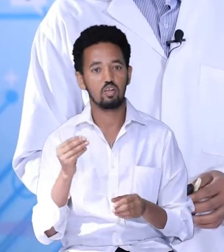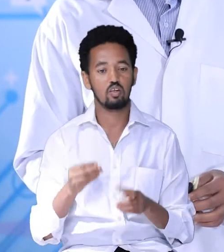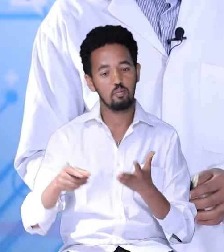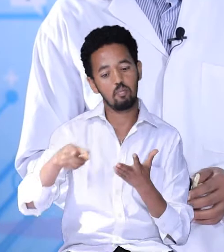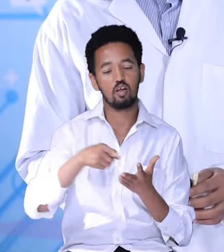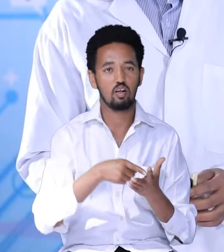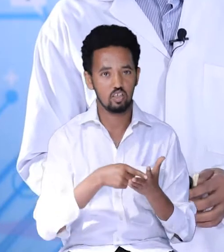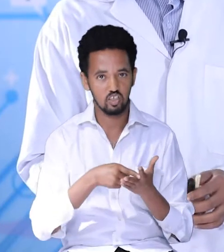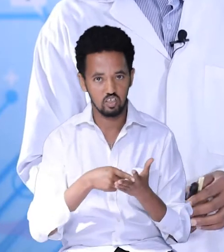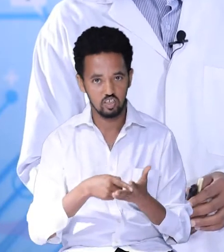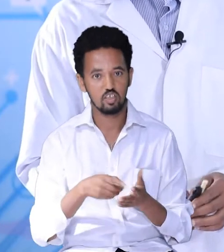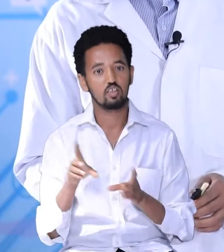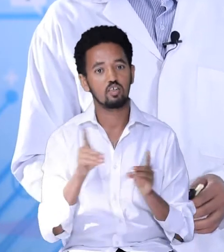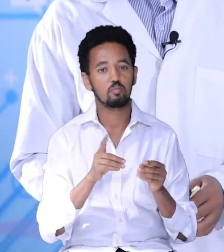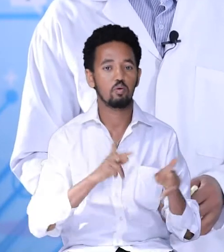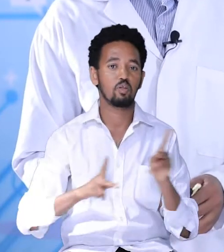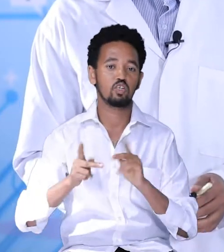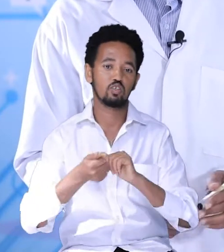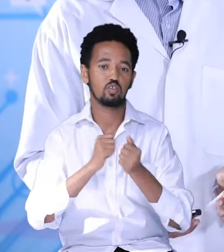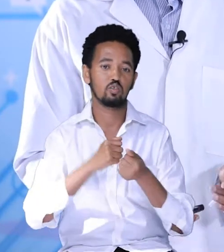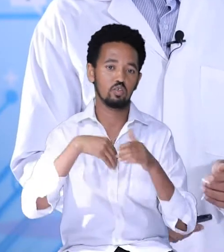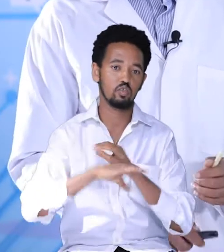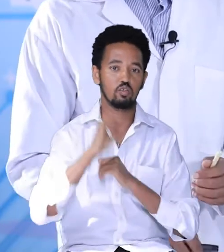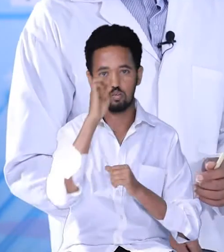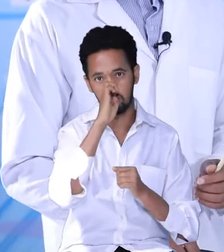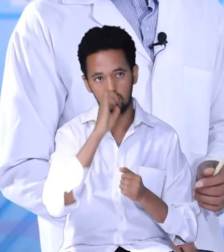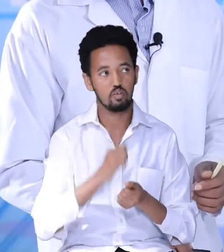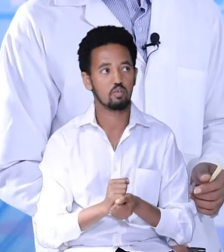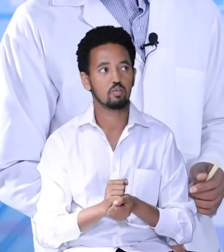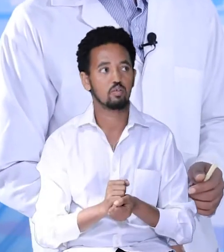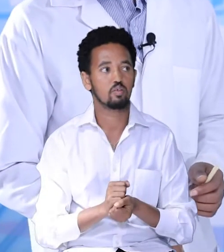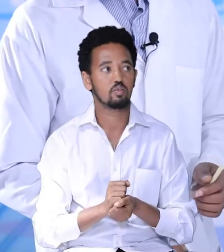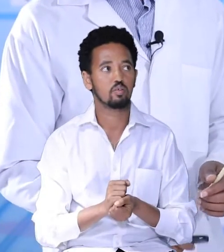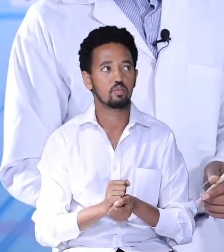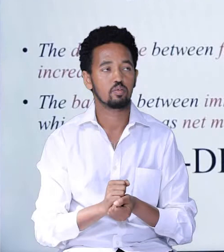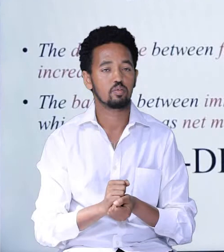migration dynamics of population change in Ethiopia.